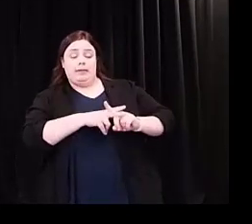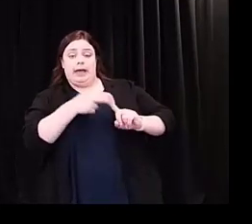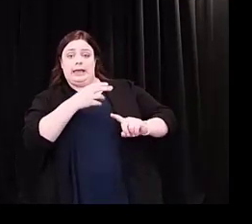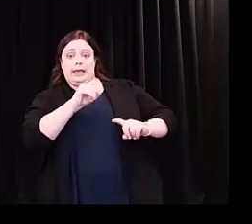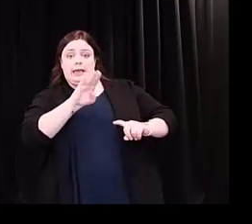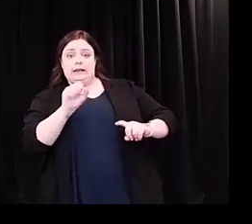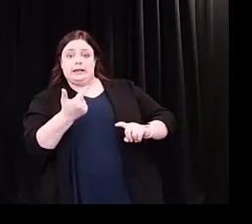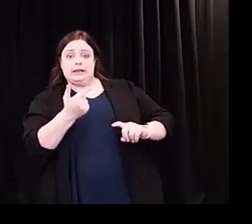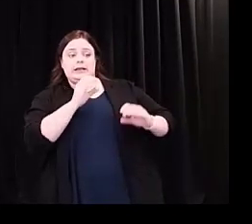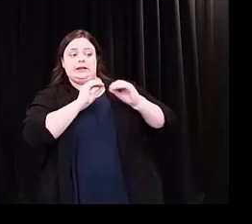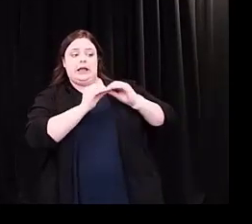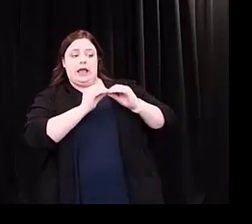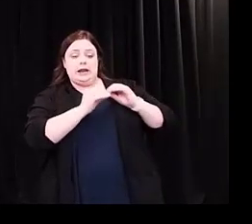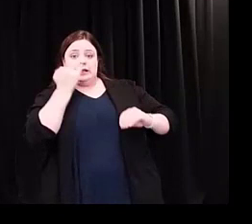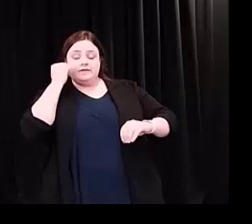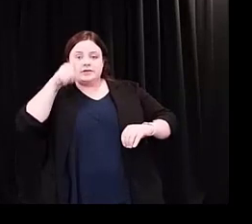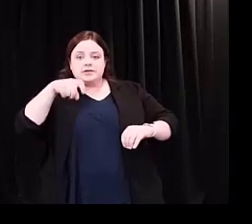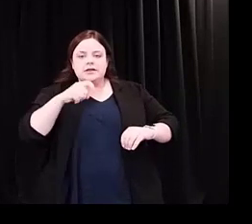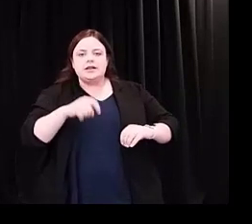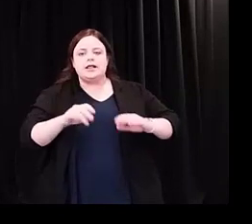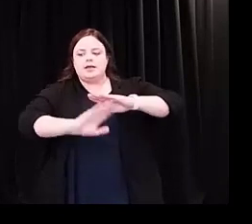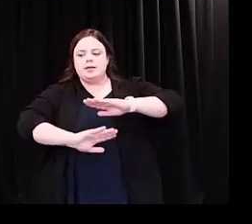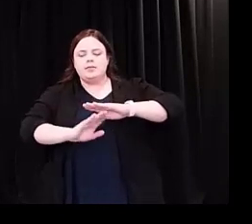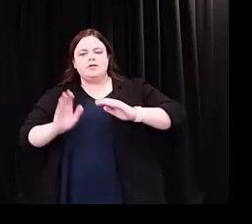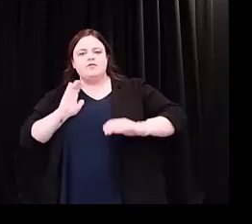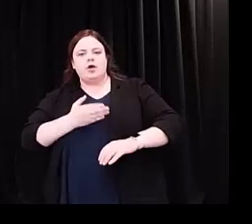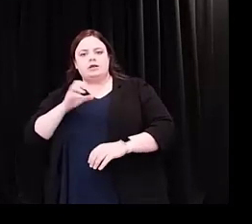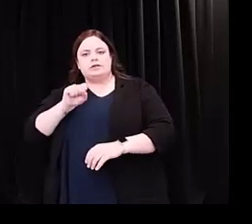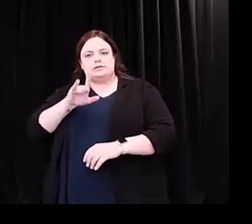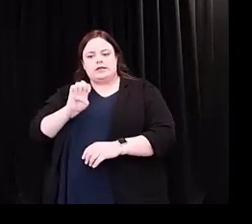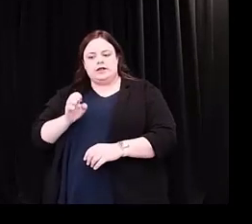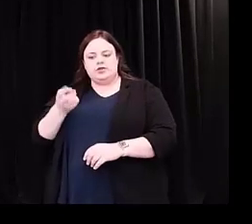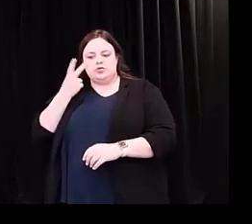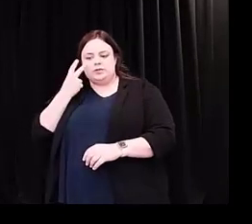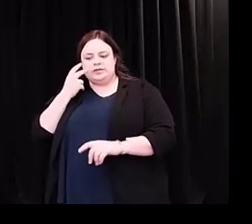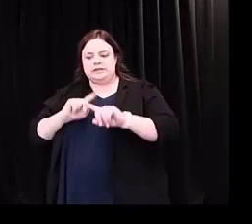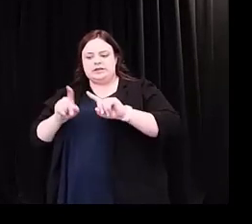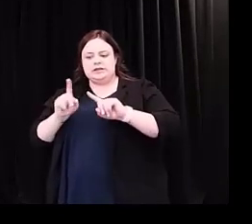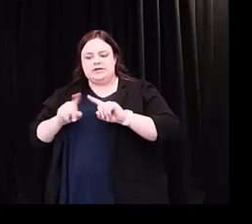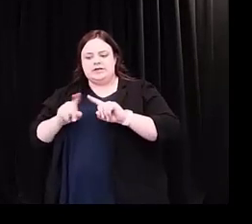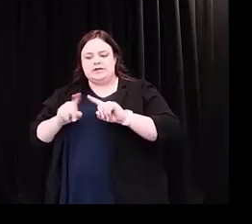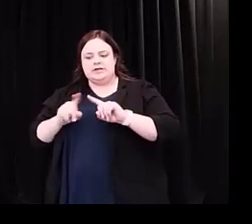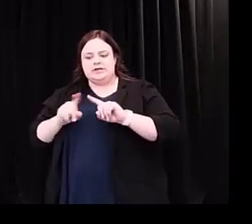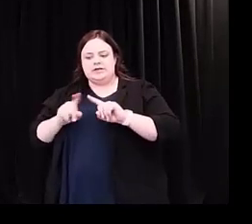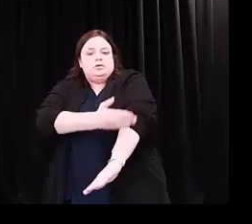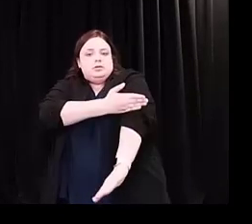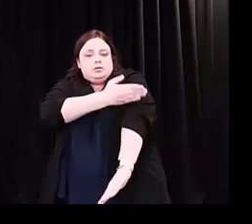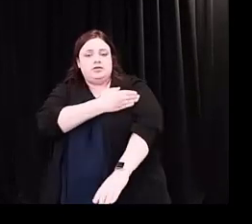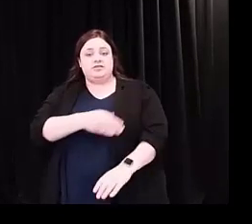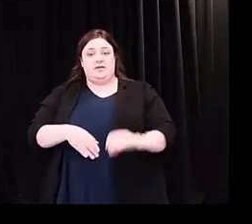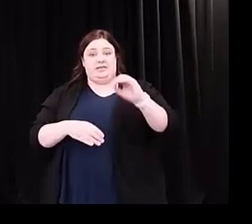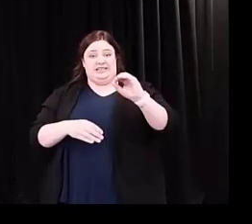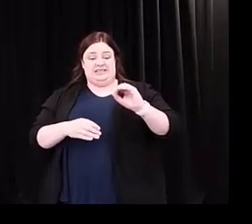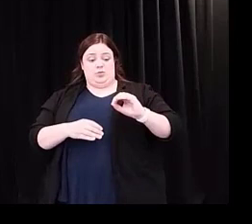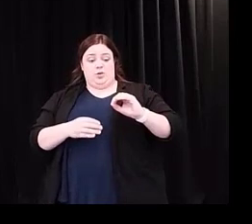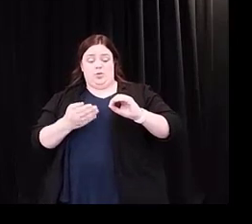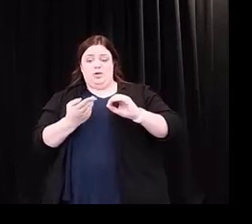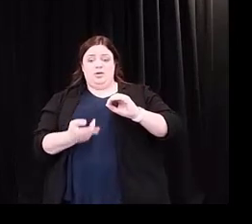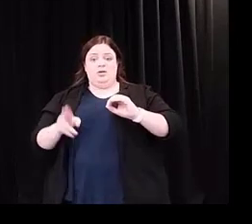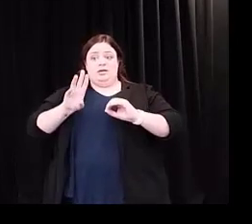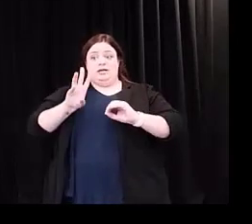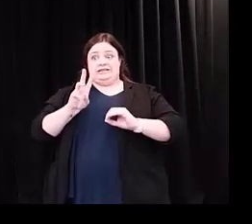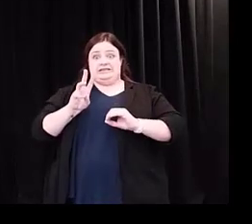we're going to edit the styles if needed. And down at the bottom of our slide, we have our progressive accessibility score from 0%